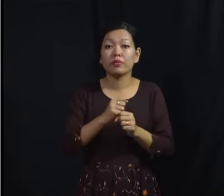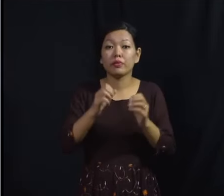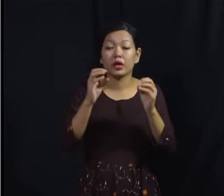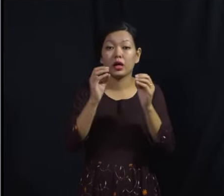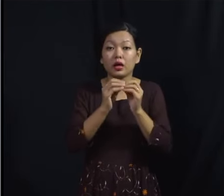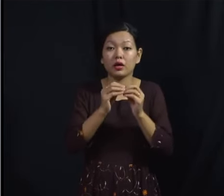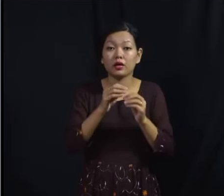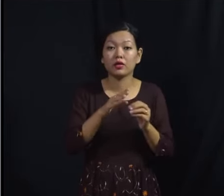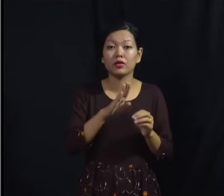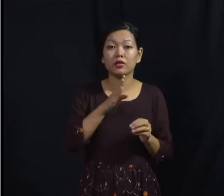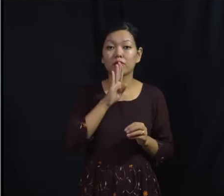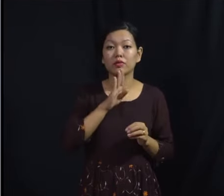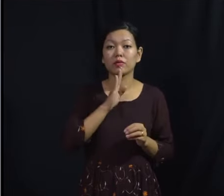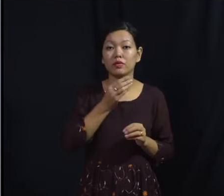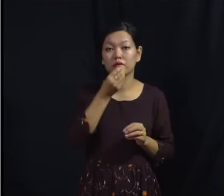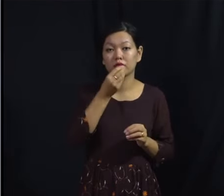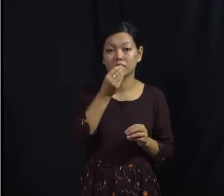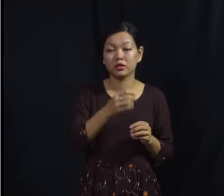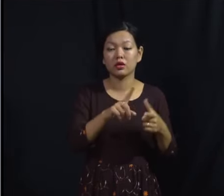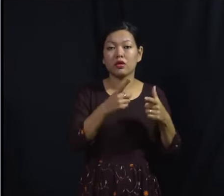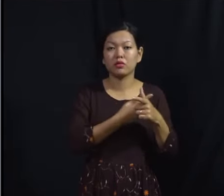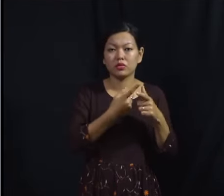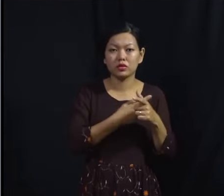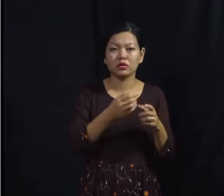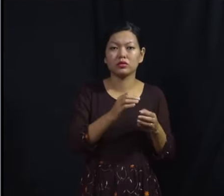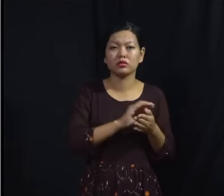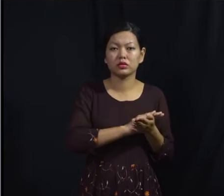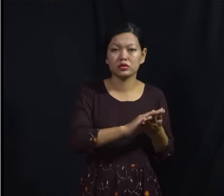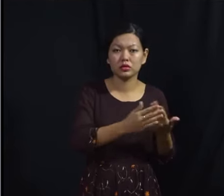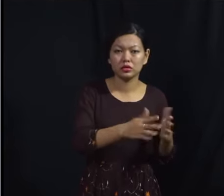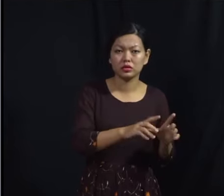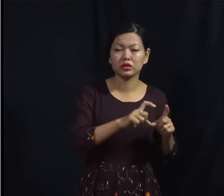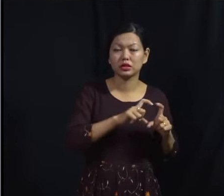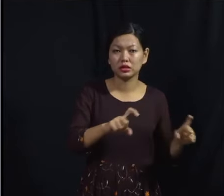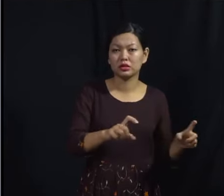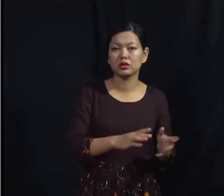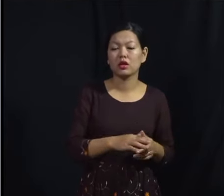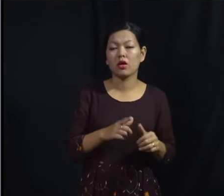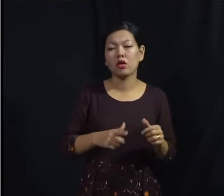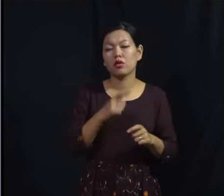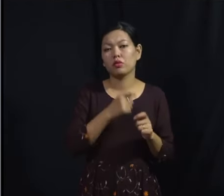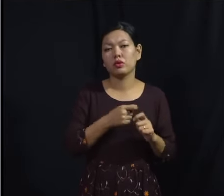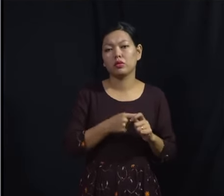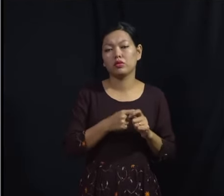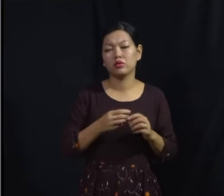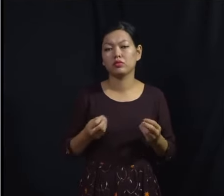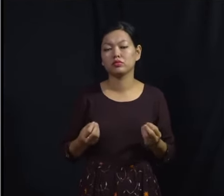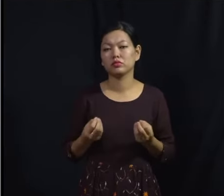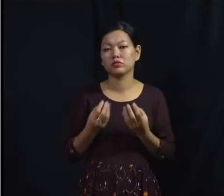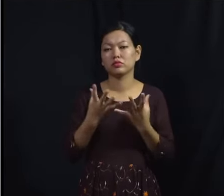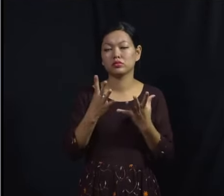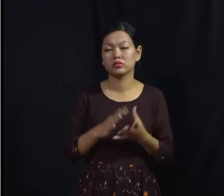but that was one of the excuses. But what did Susan do? She tried to make a living, or in other words, she tried